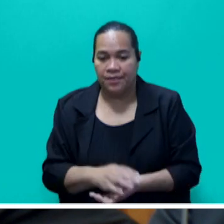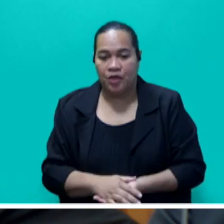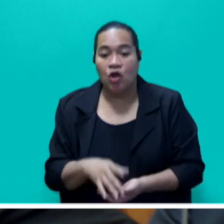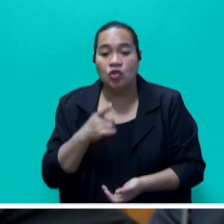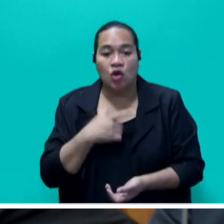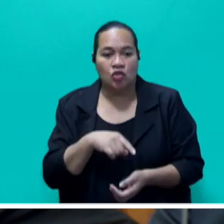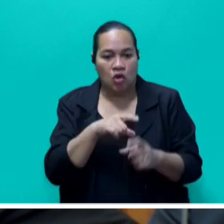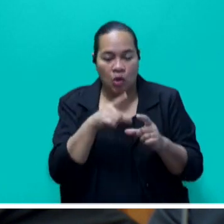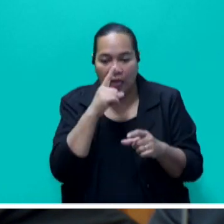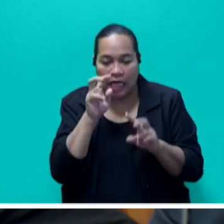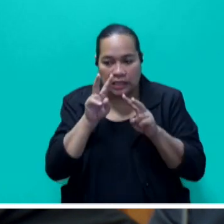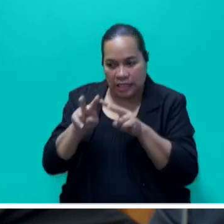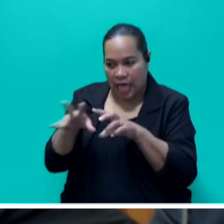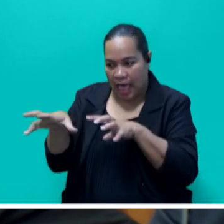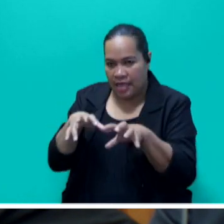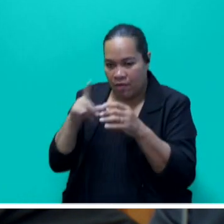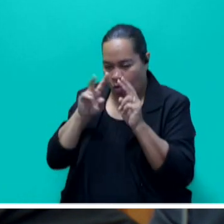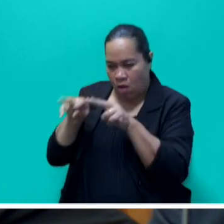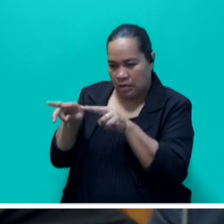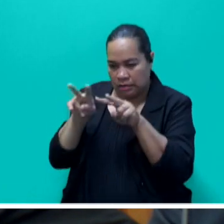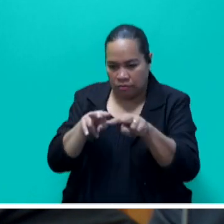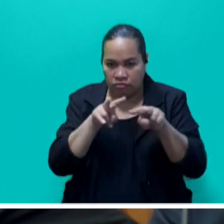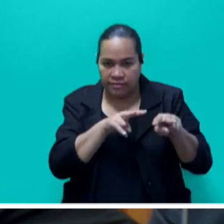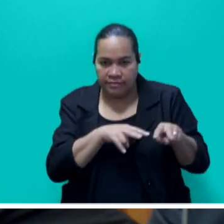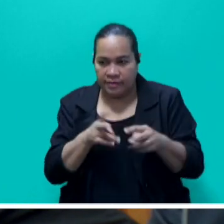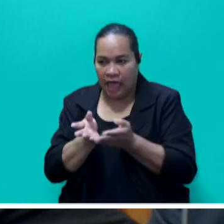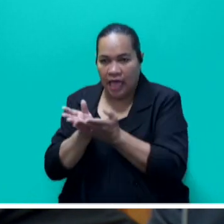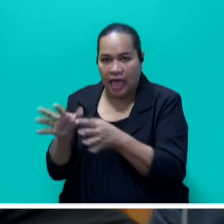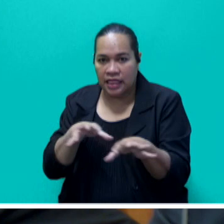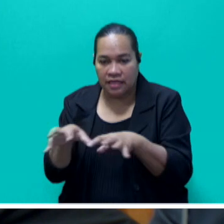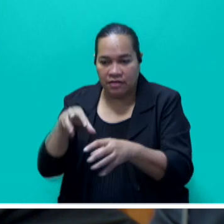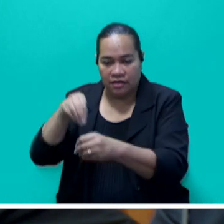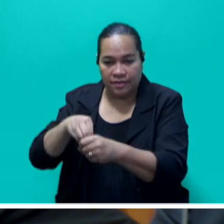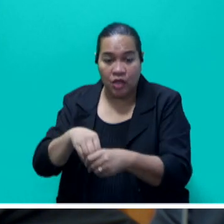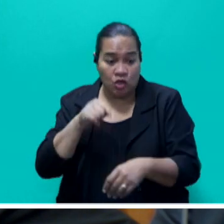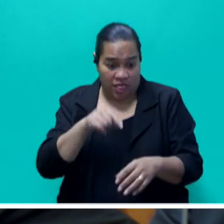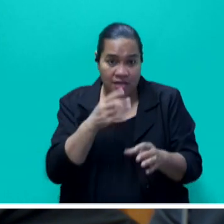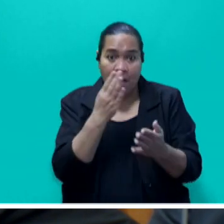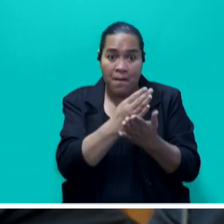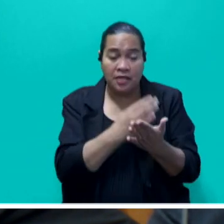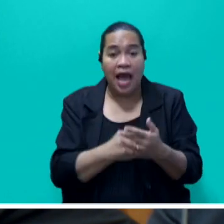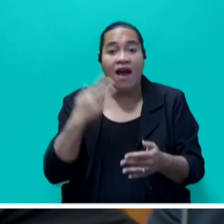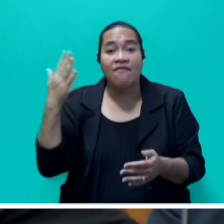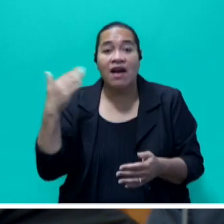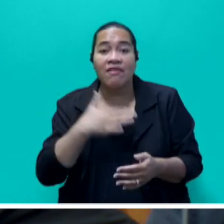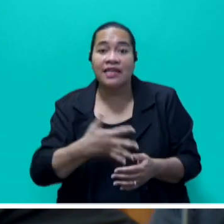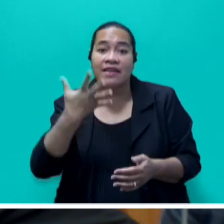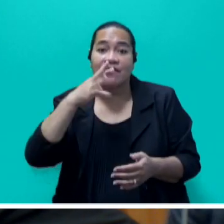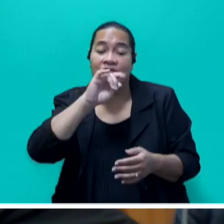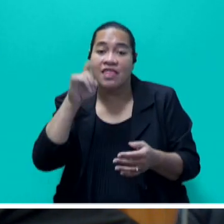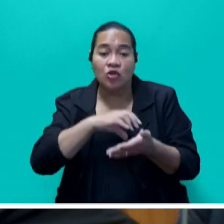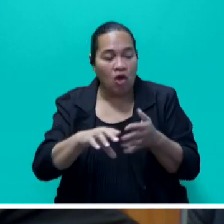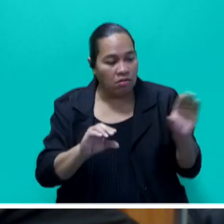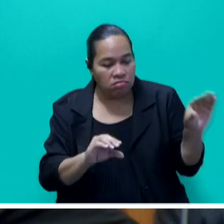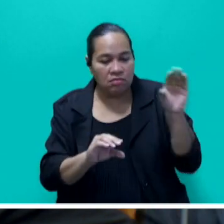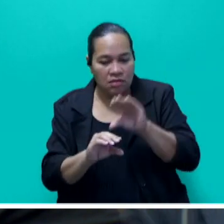all activities on the vessel. In fact, this fiscal year's budget has an allocation of 550,000